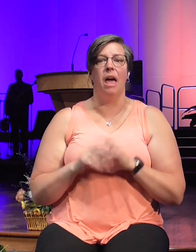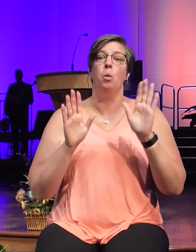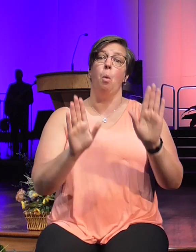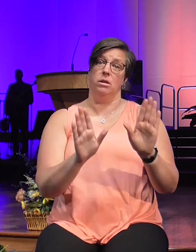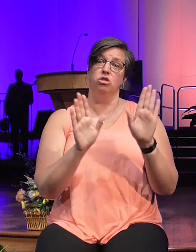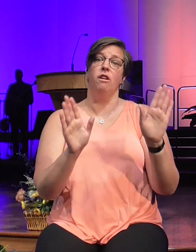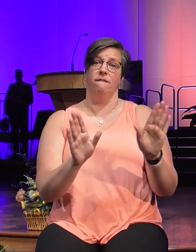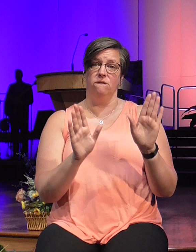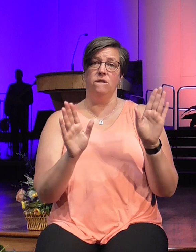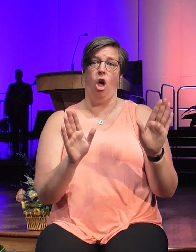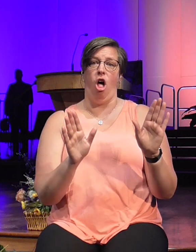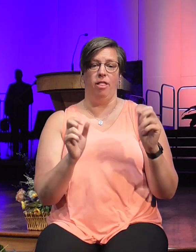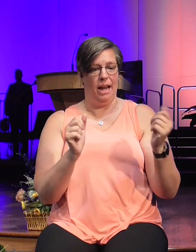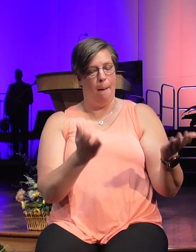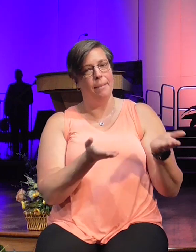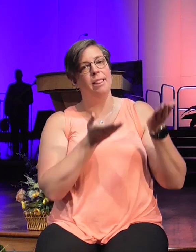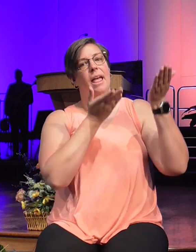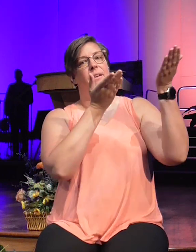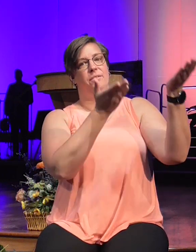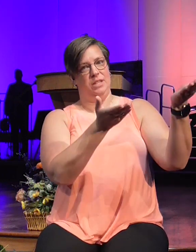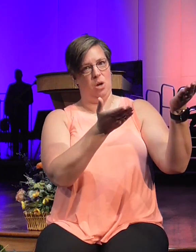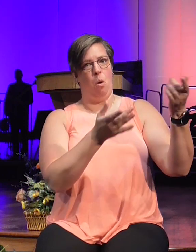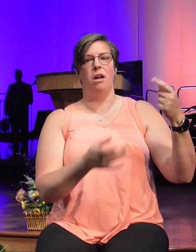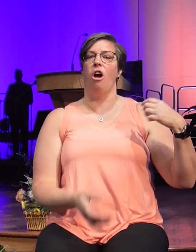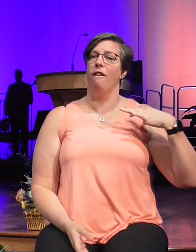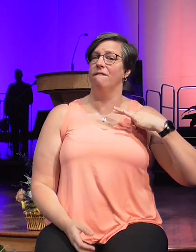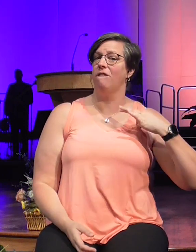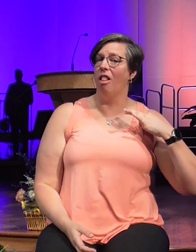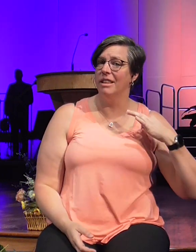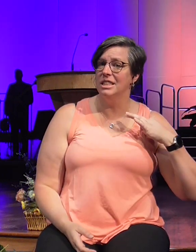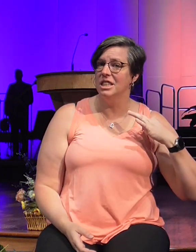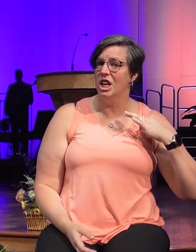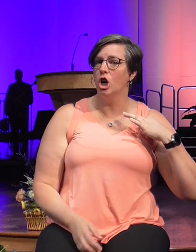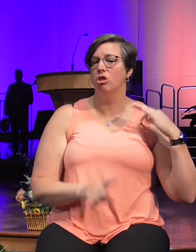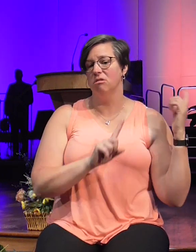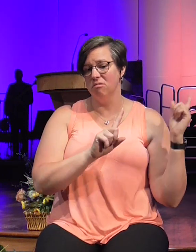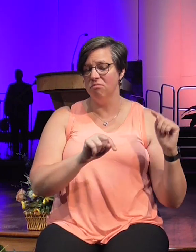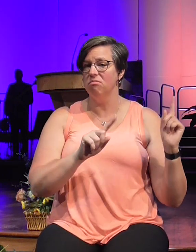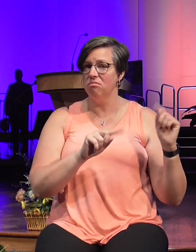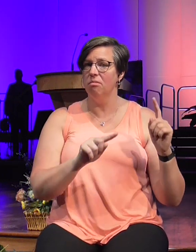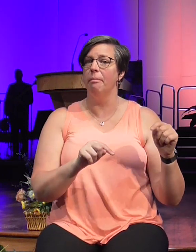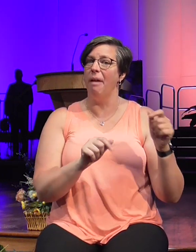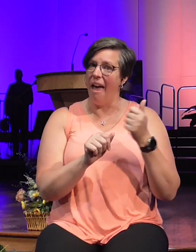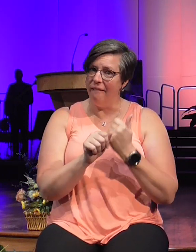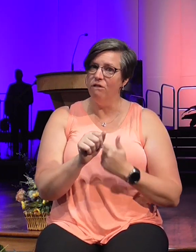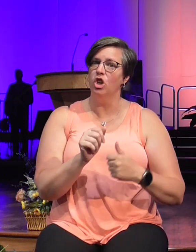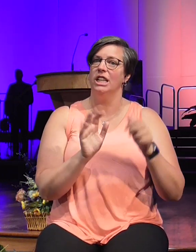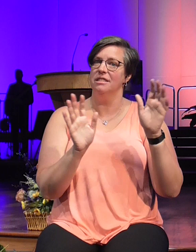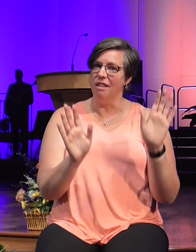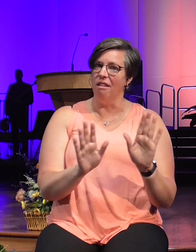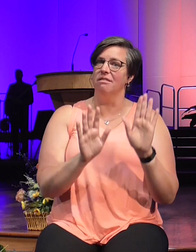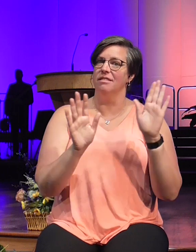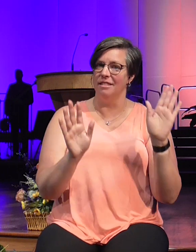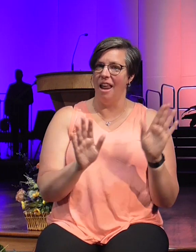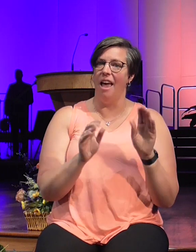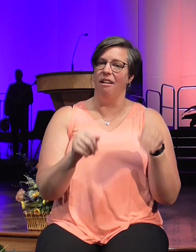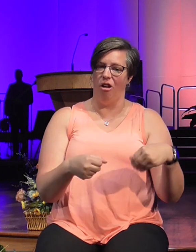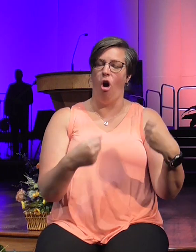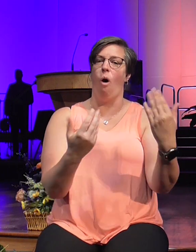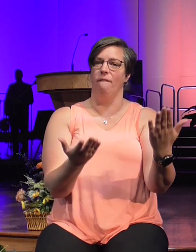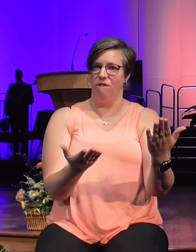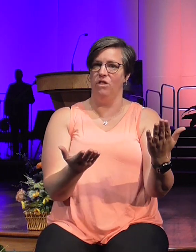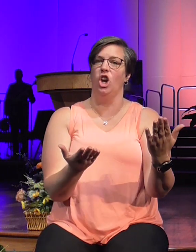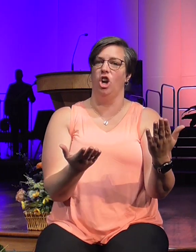one, an uplifting one. Our volunteers who come every Sunday and offer their service,